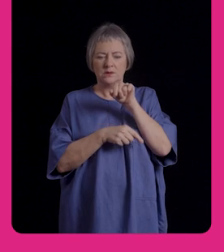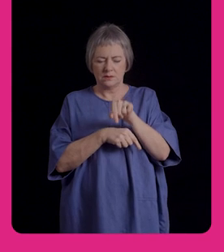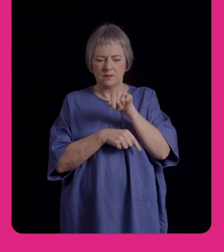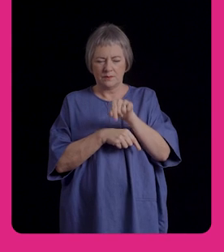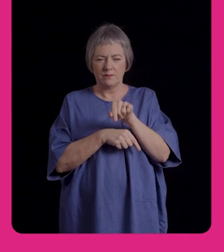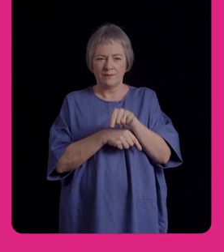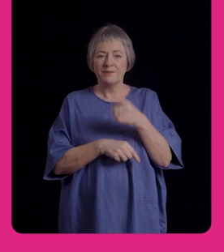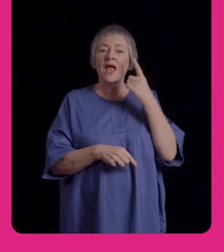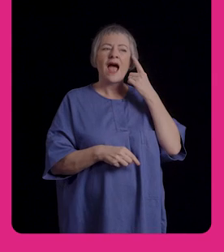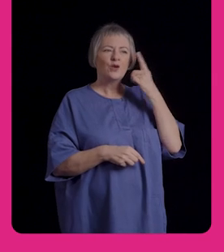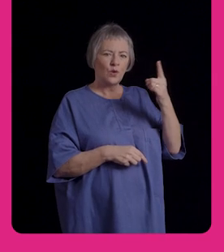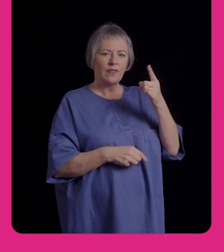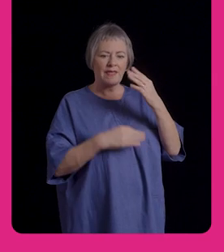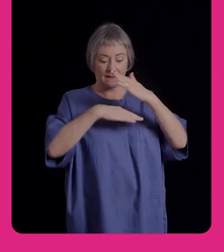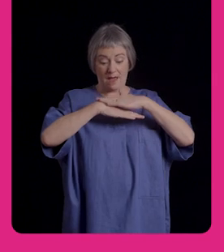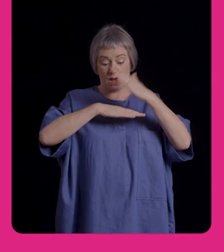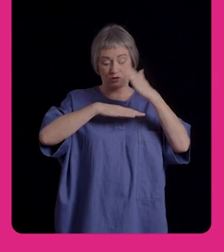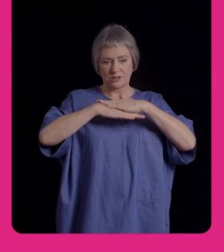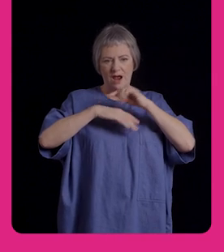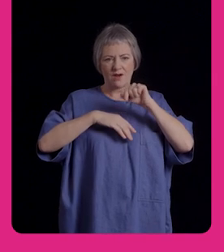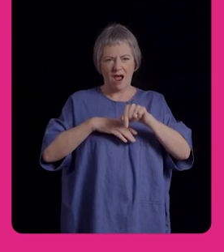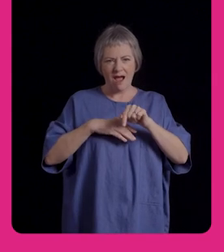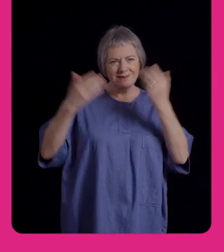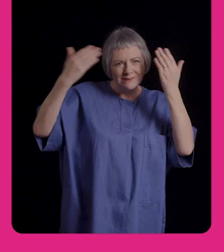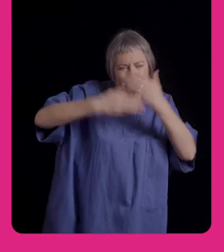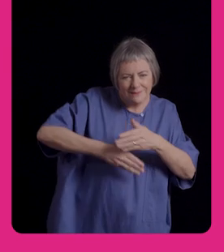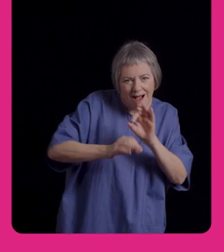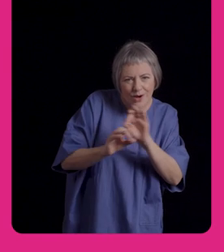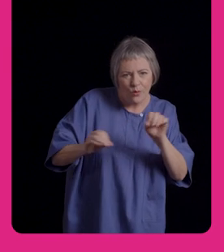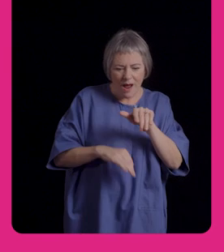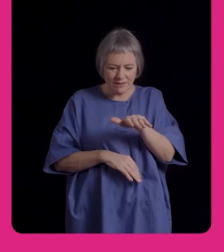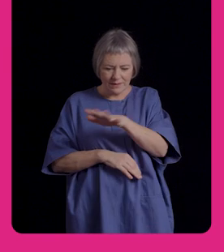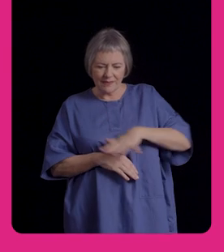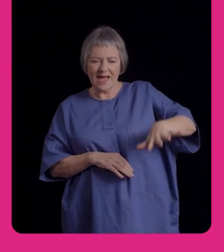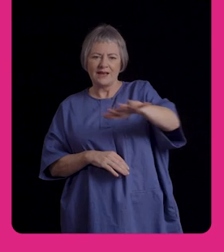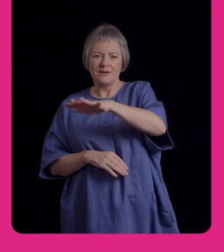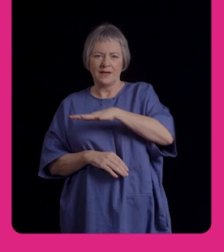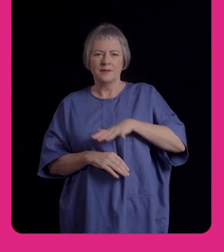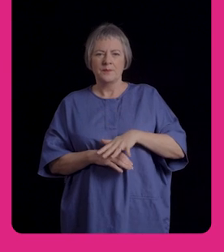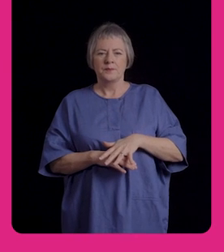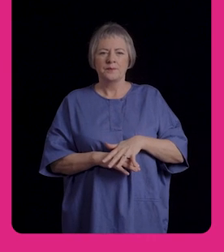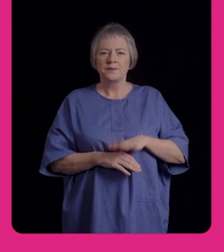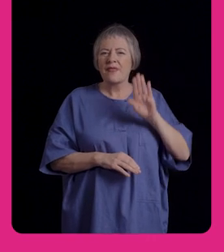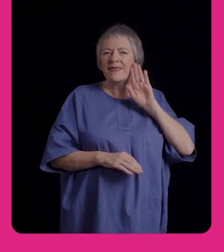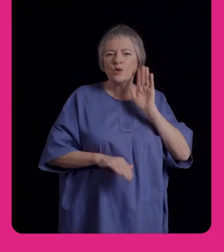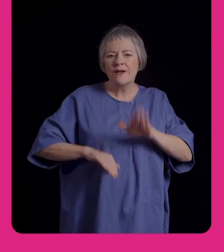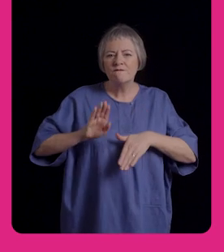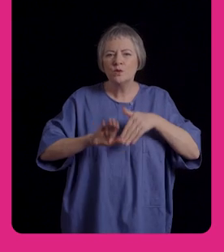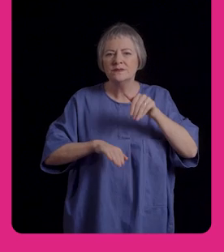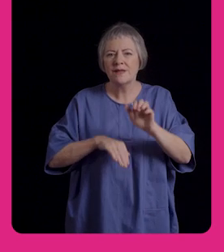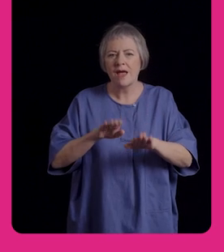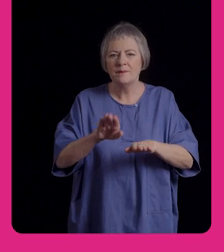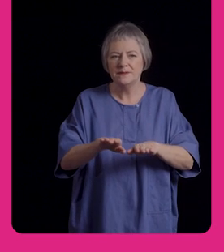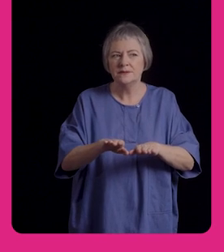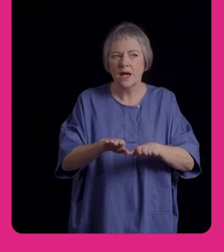Yeah, you think that the hatch leading down probably is the cargo hold. It's like dark and quiet down there. So like, I think you hear footsteps approaching